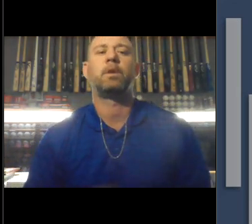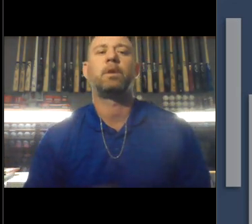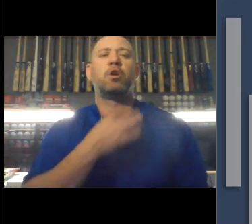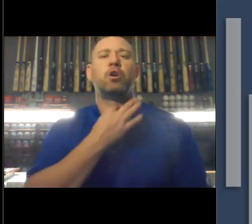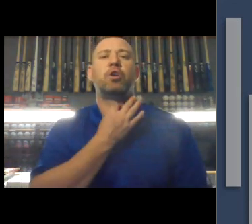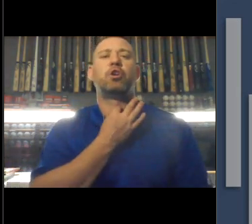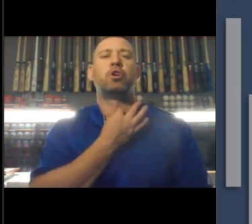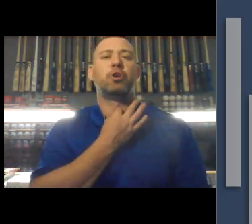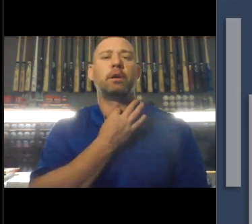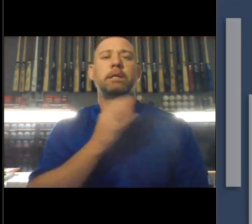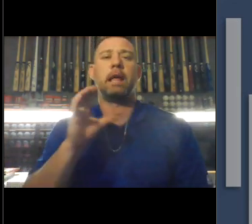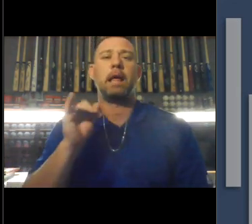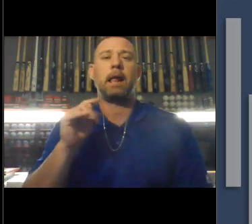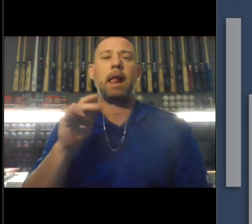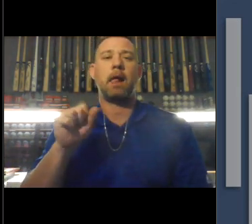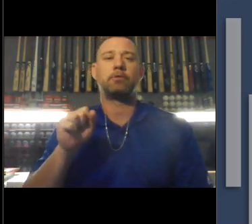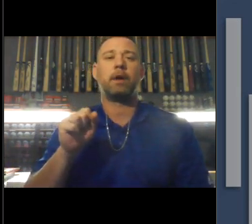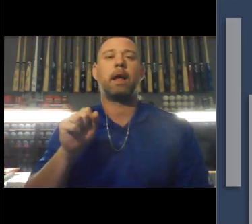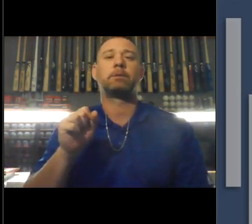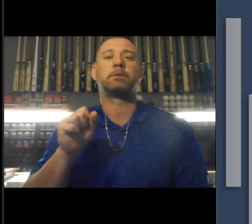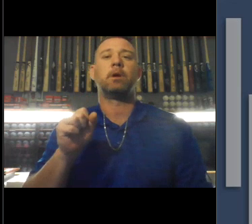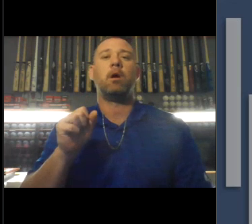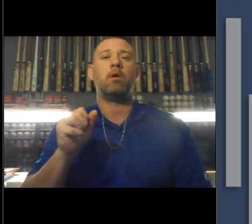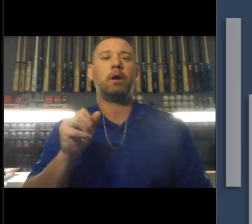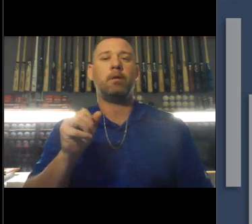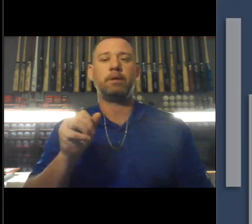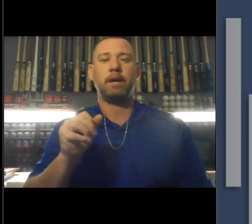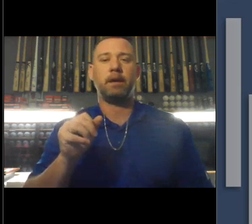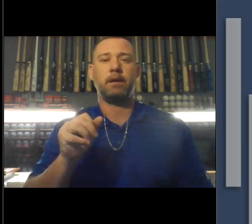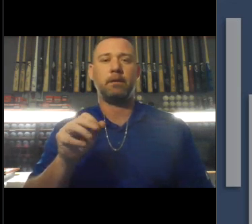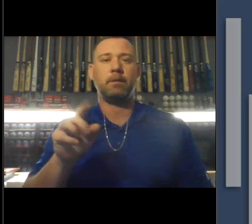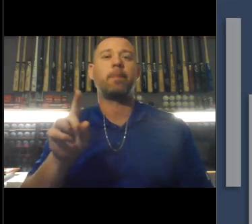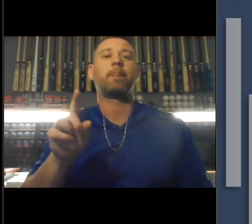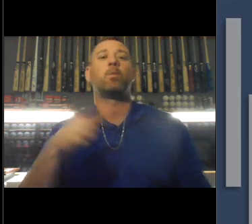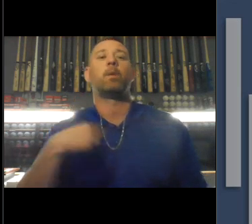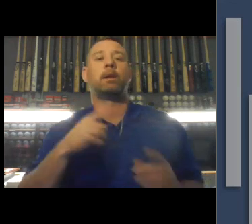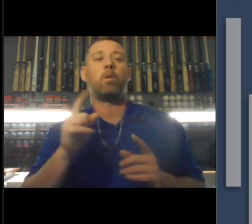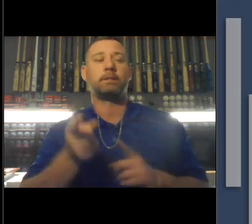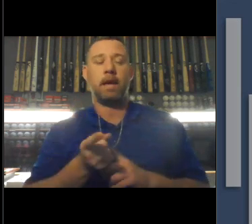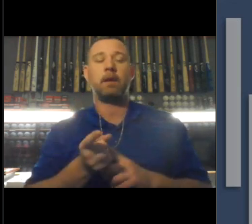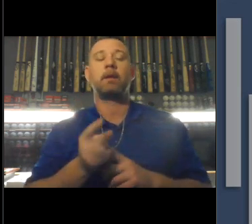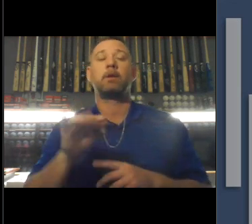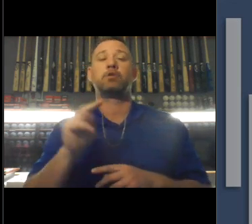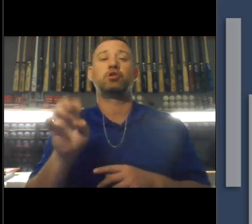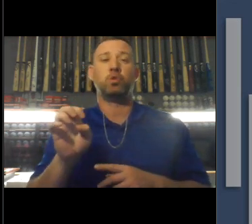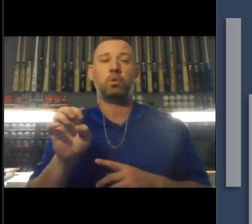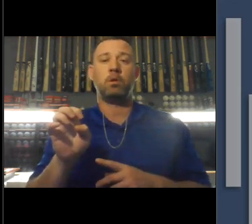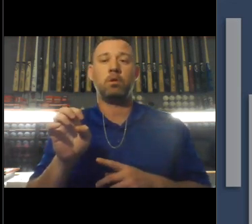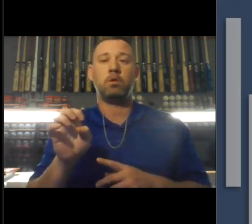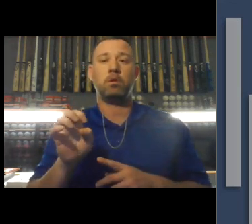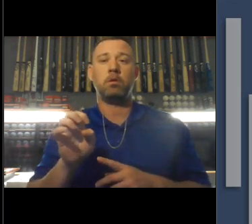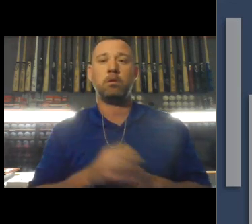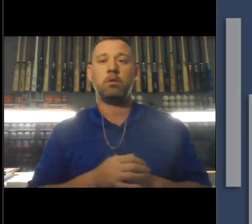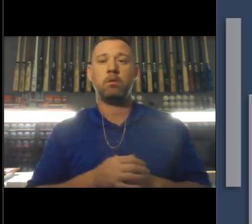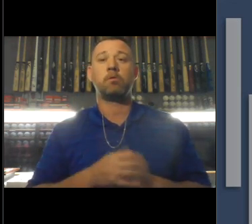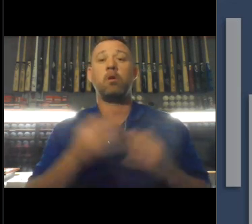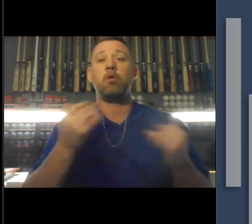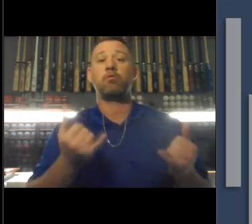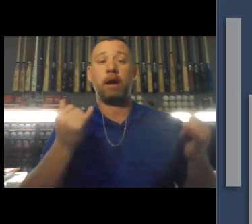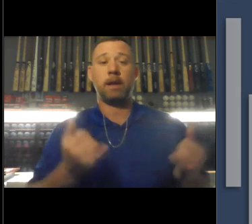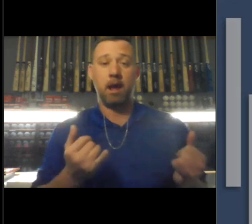does Caltrans have any indication of the number of post-fact time extensions that'll be coming in June? Right now, as